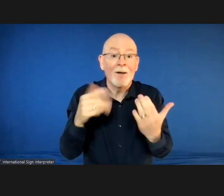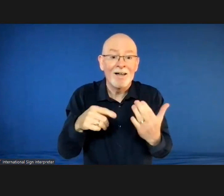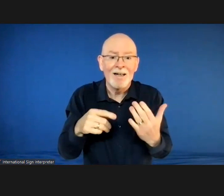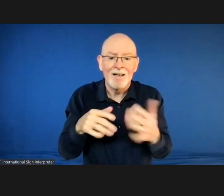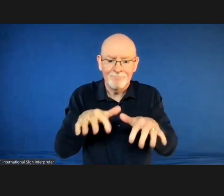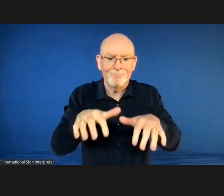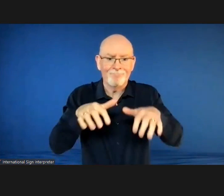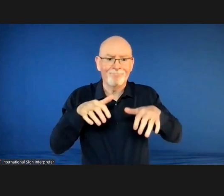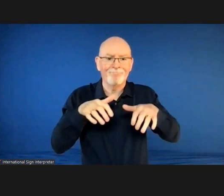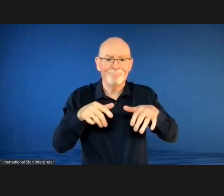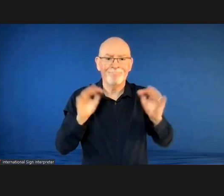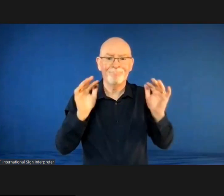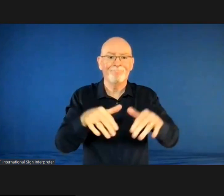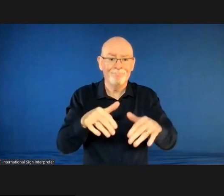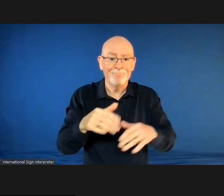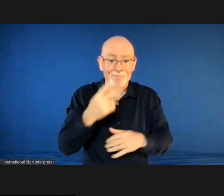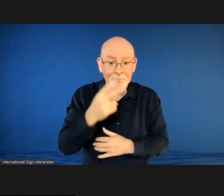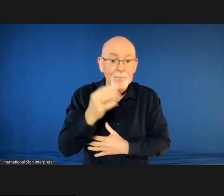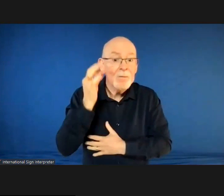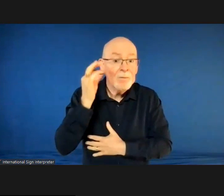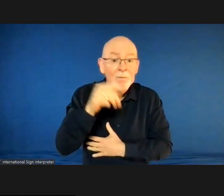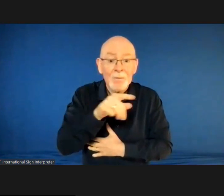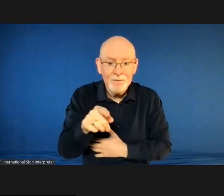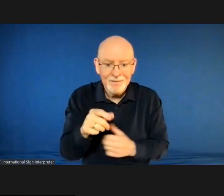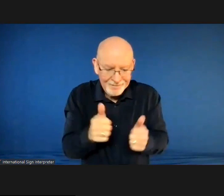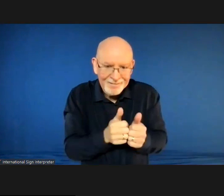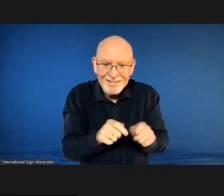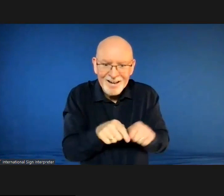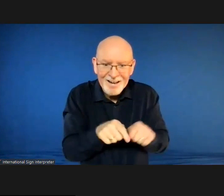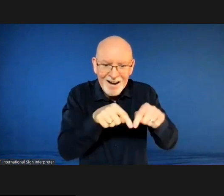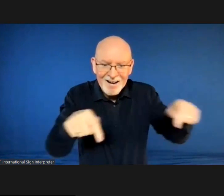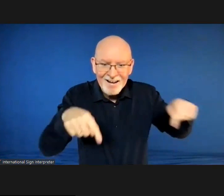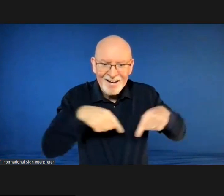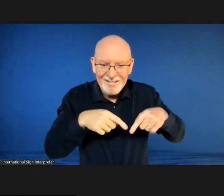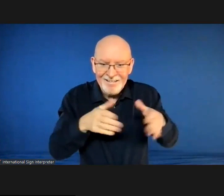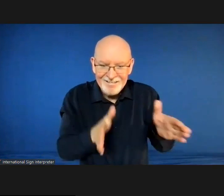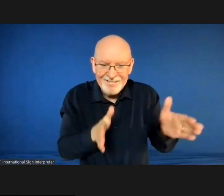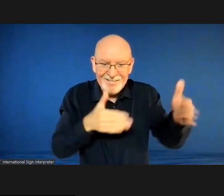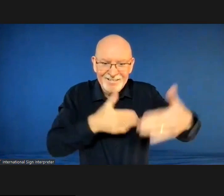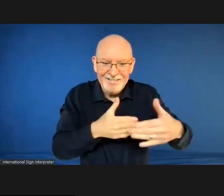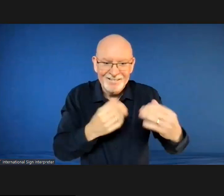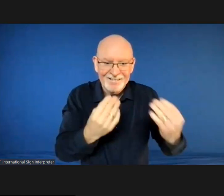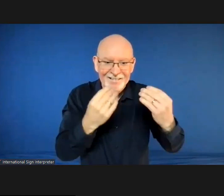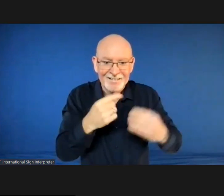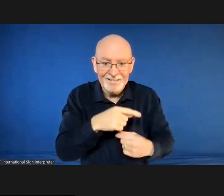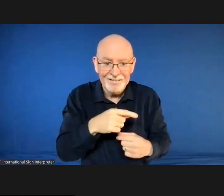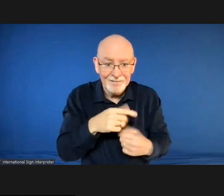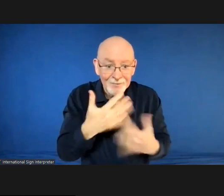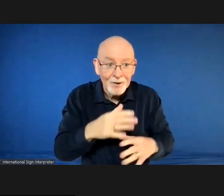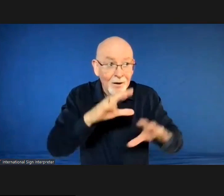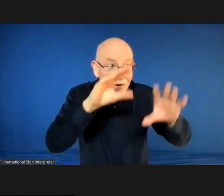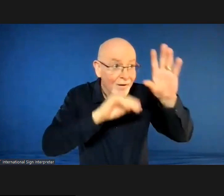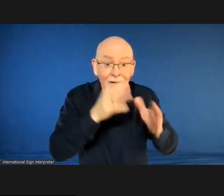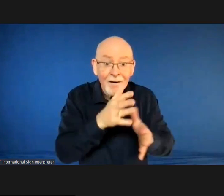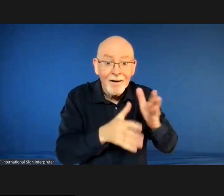deaf children who had learned sign language, would interpret the morning assembly where the daily news